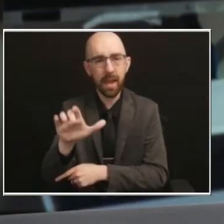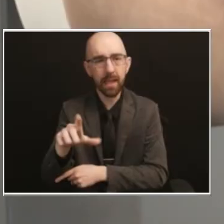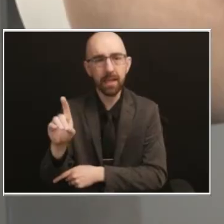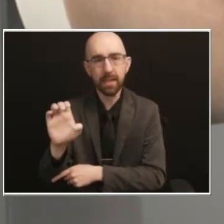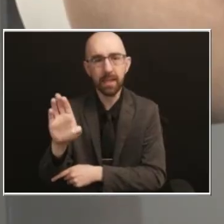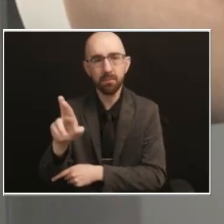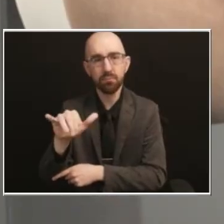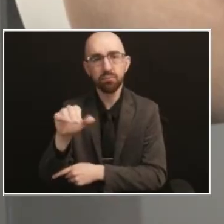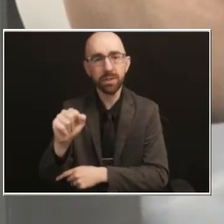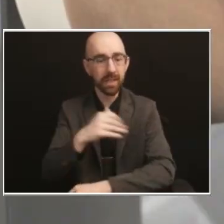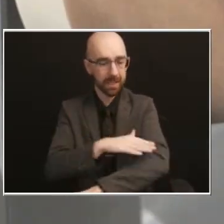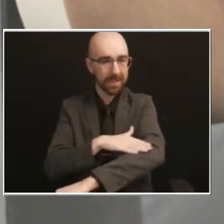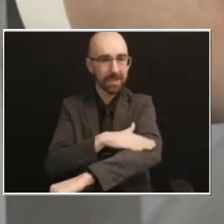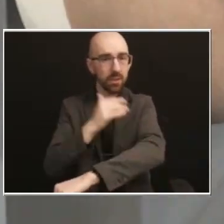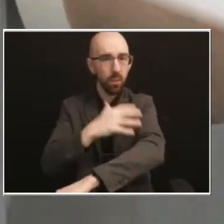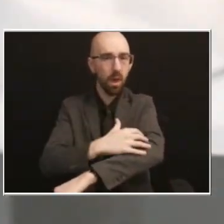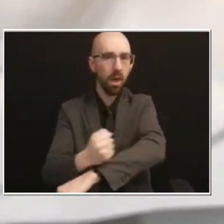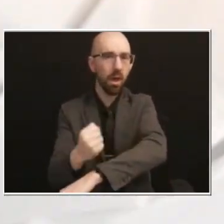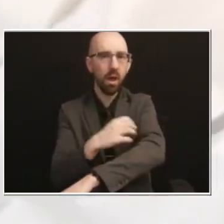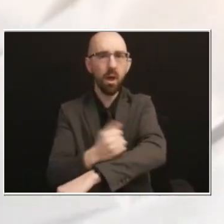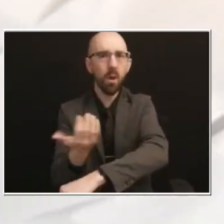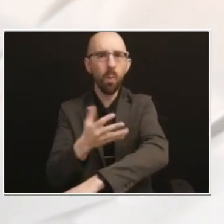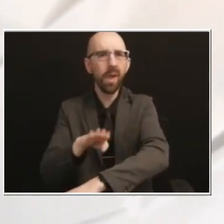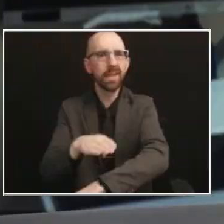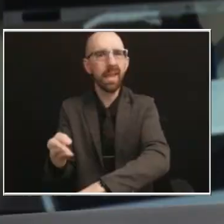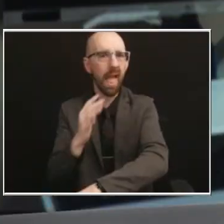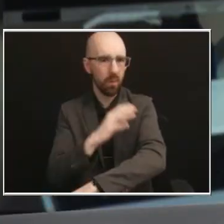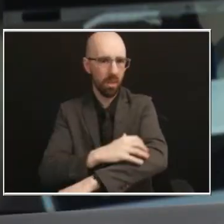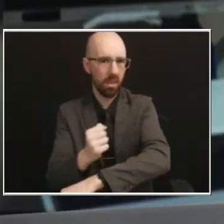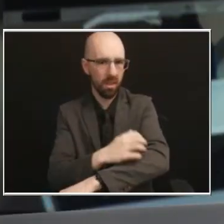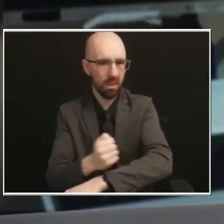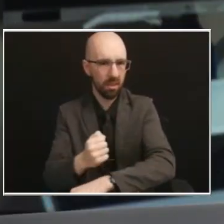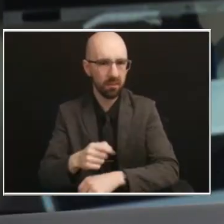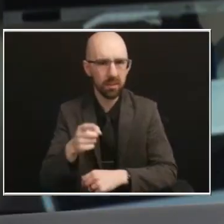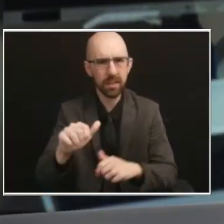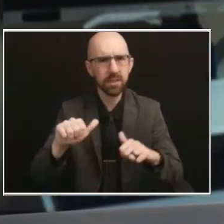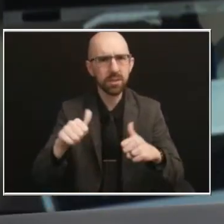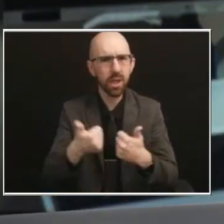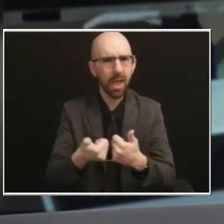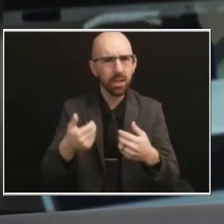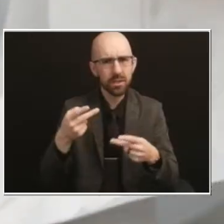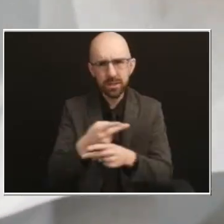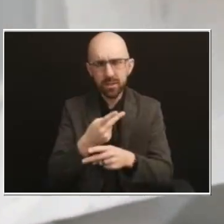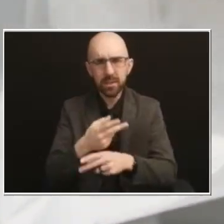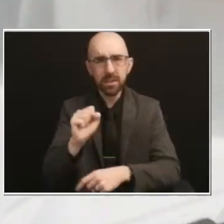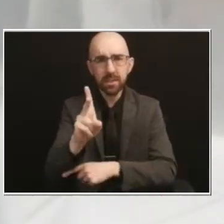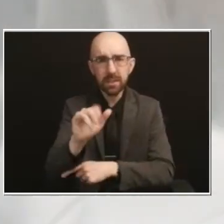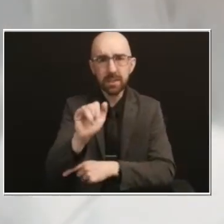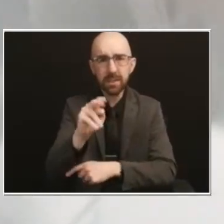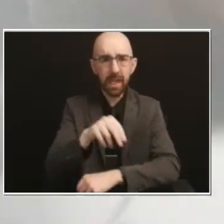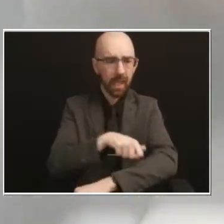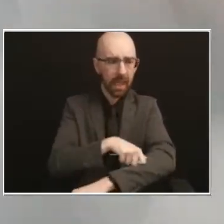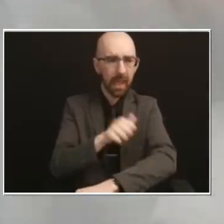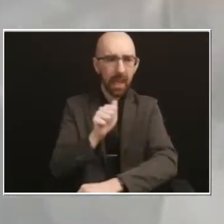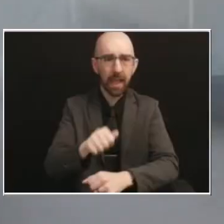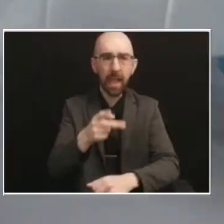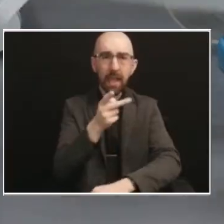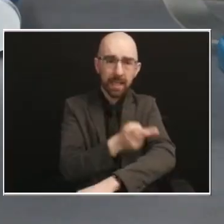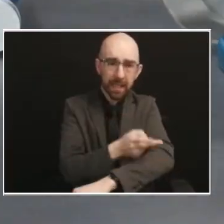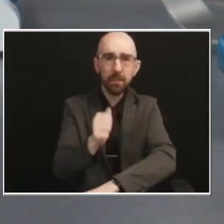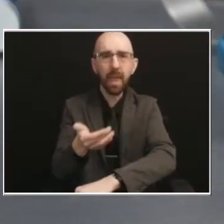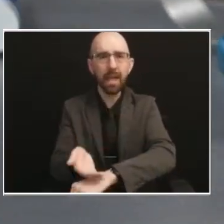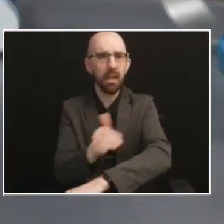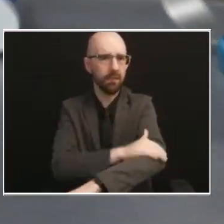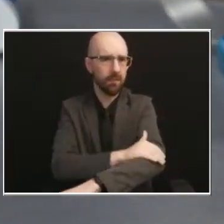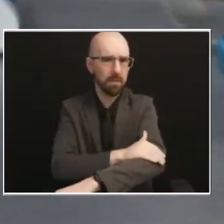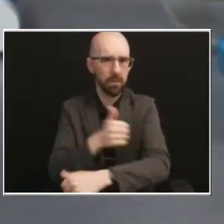tissue. A big challenge with large burns is determining what skin is salvageable and what needs a graft. Those decisions can